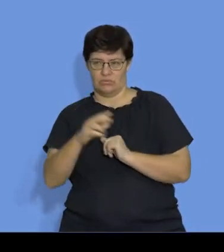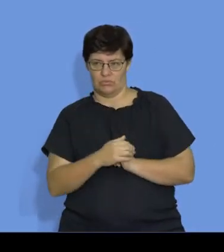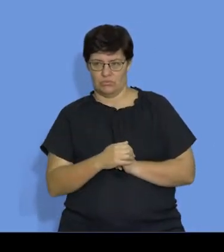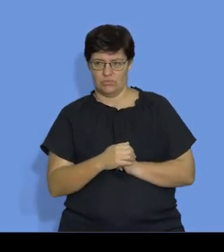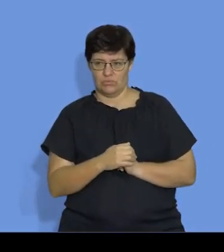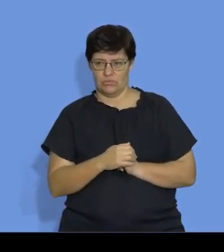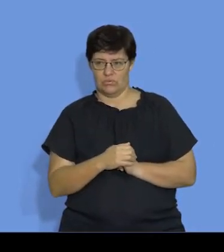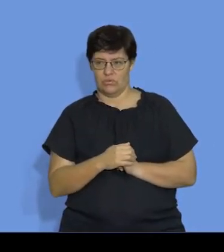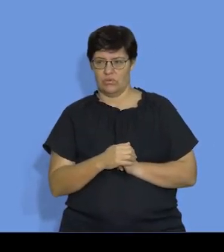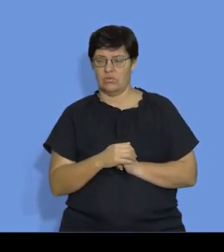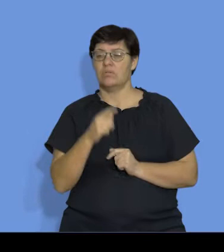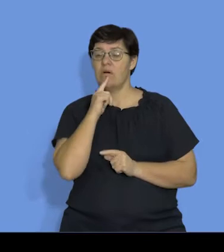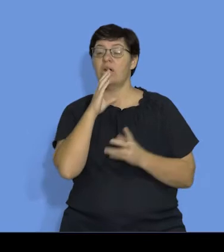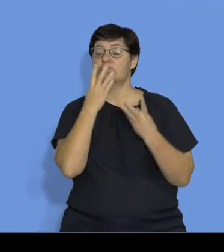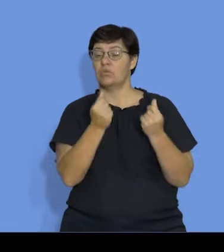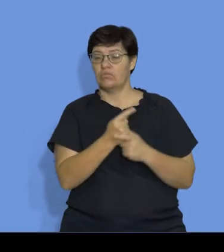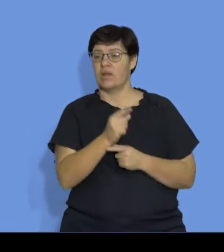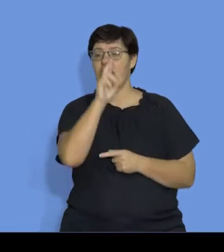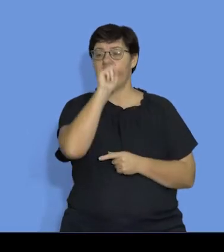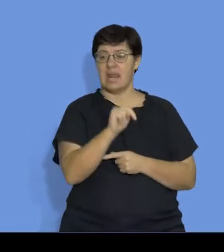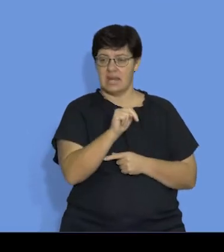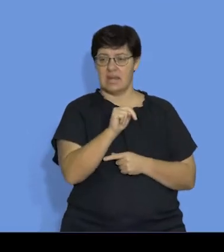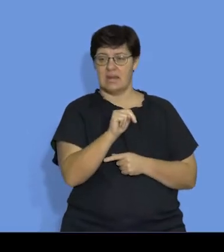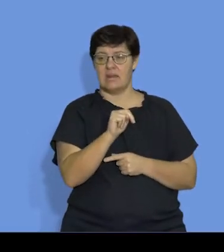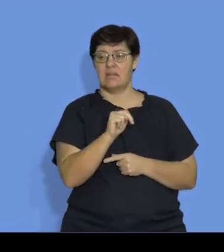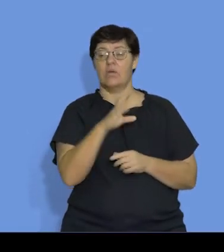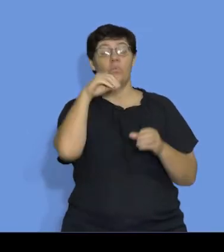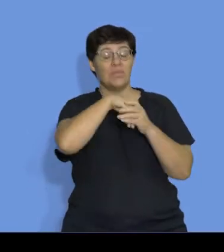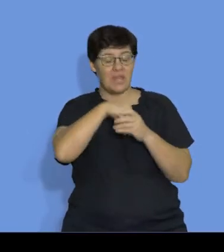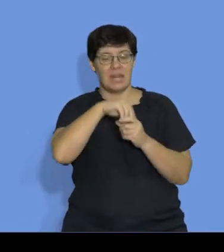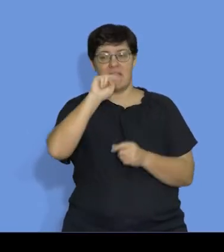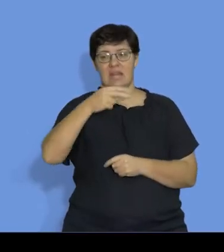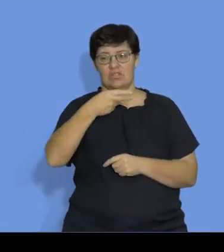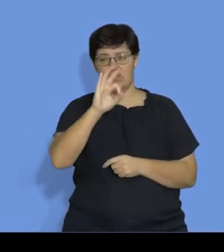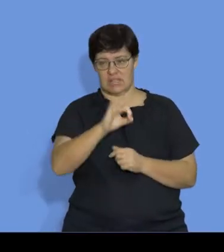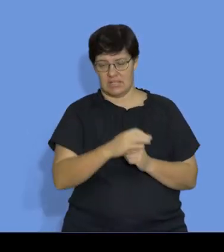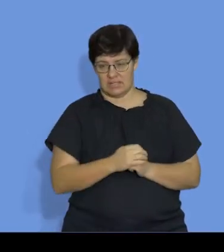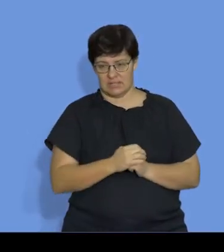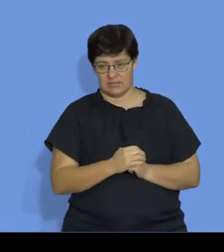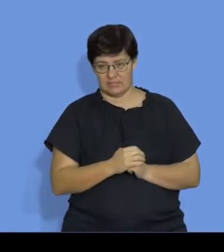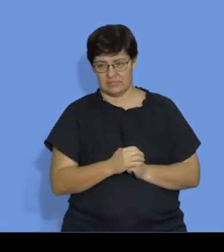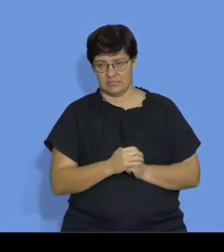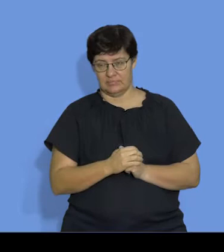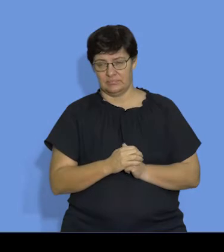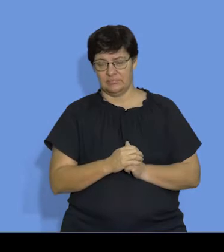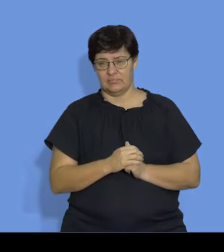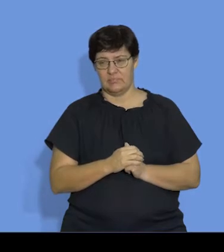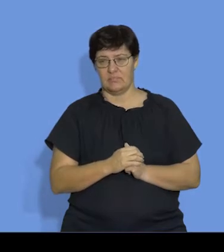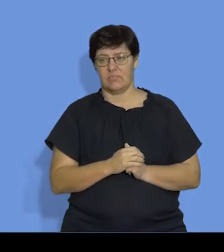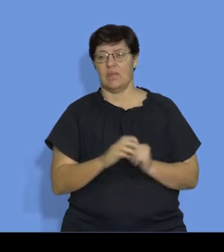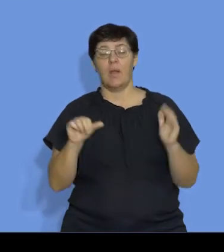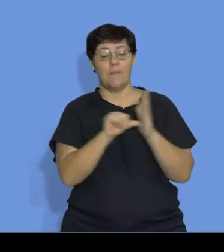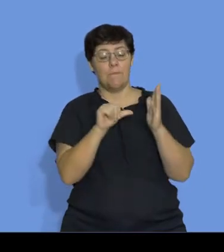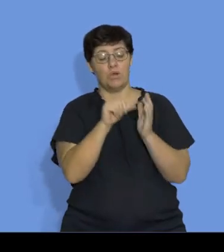our solution becomes the nitrogen in ammonia, right? Okay, and then the key terms,